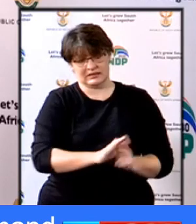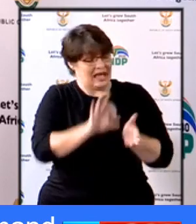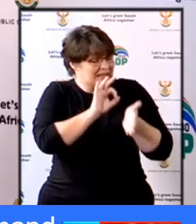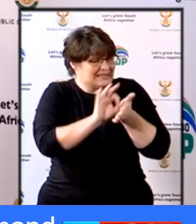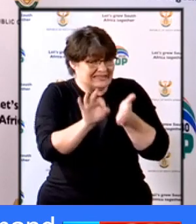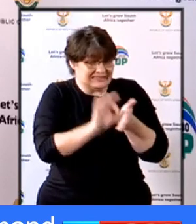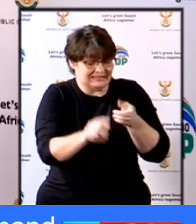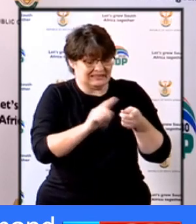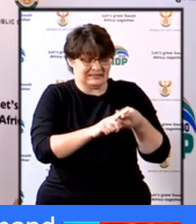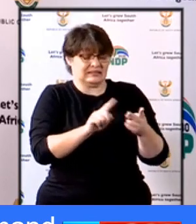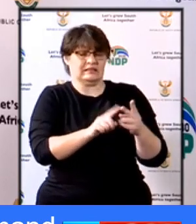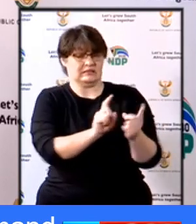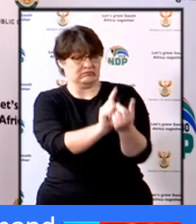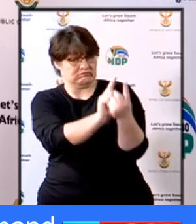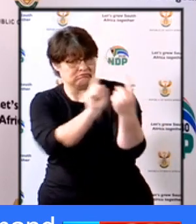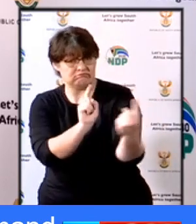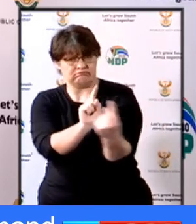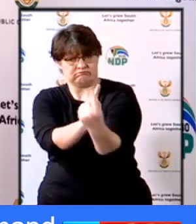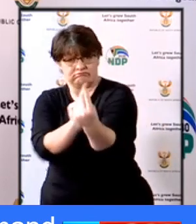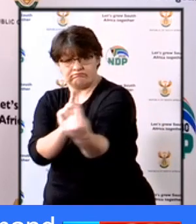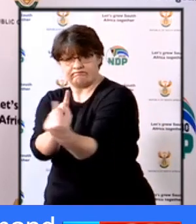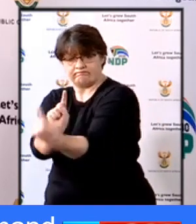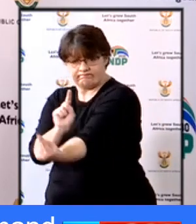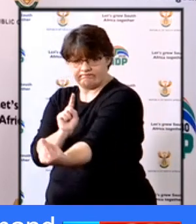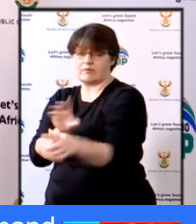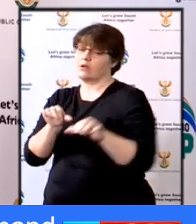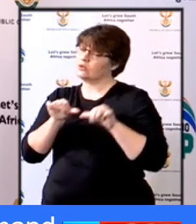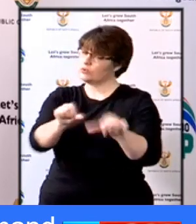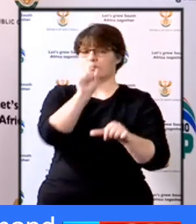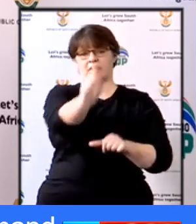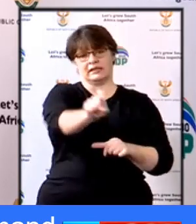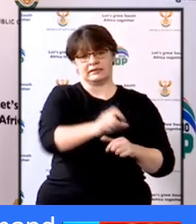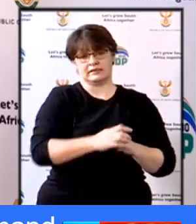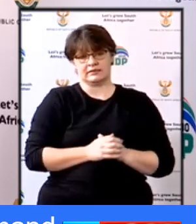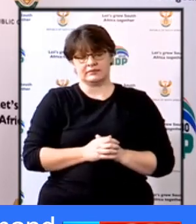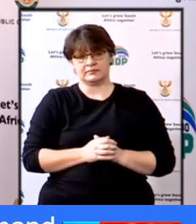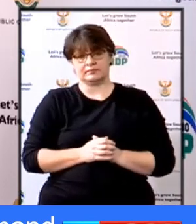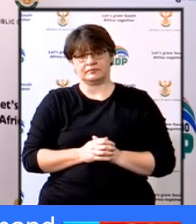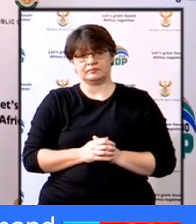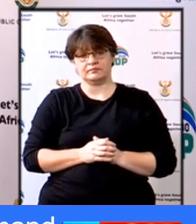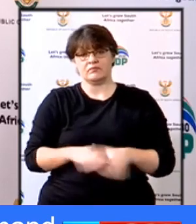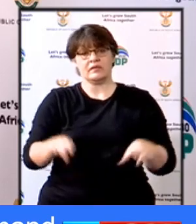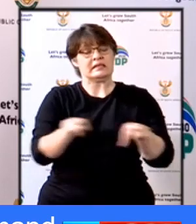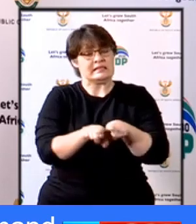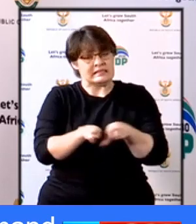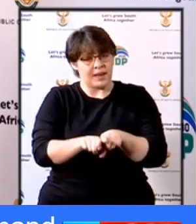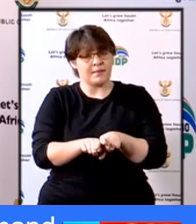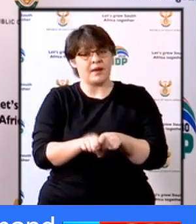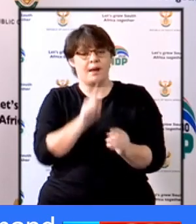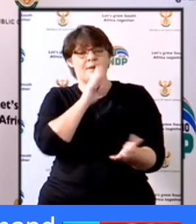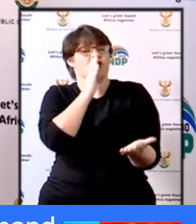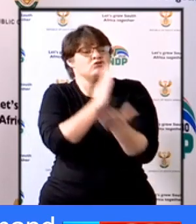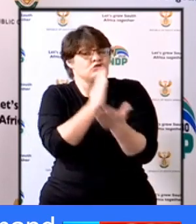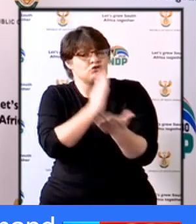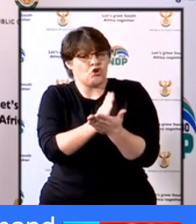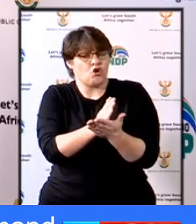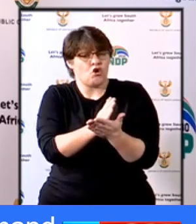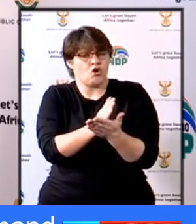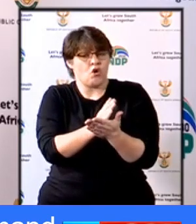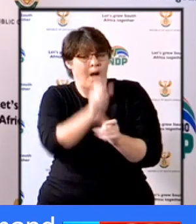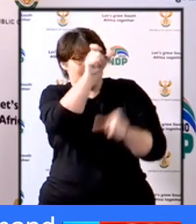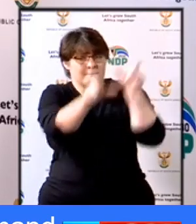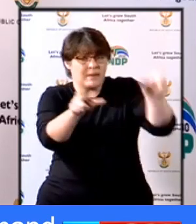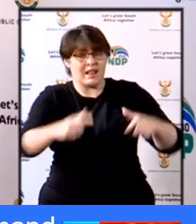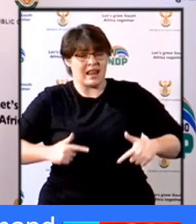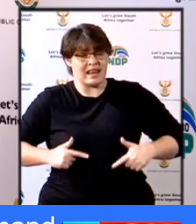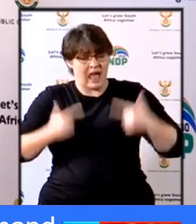hygiene, and social distancing measures, as I have said. We must also secure the livelihoods of our